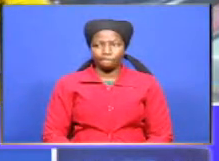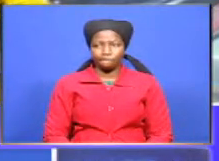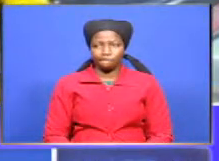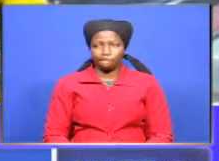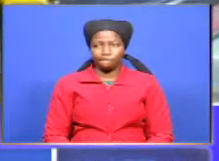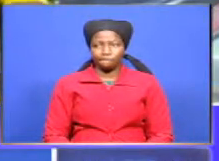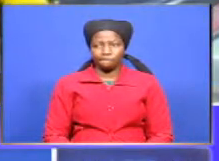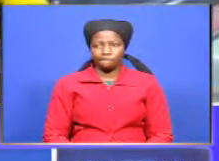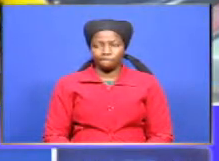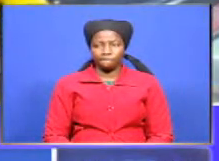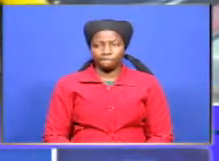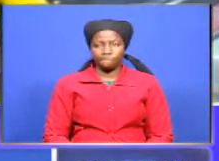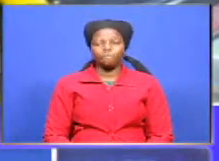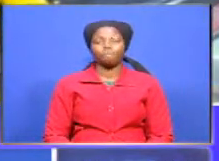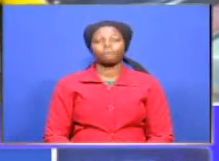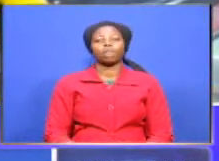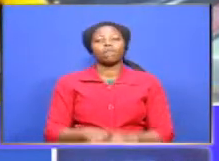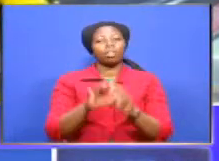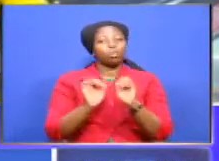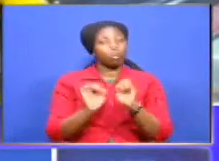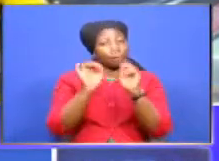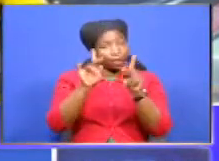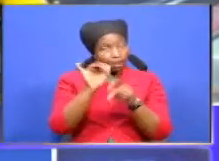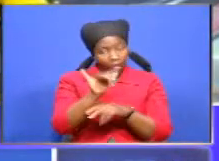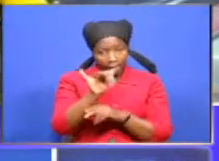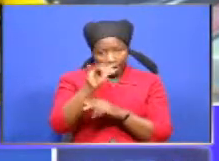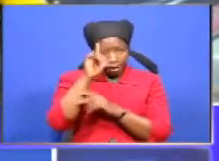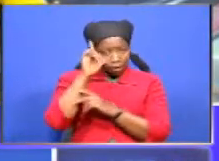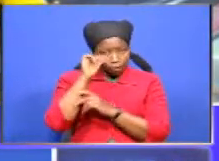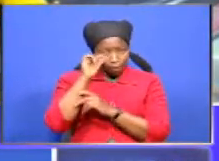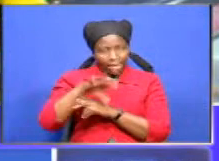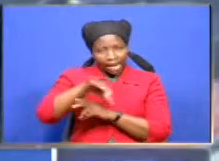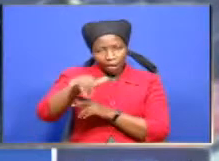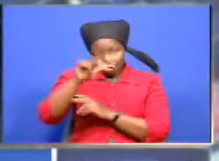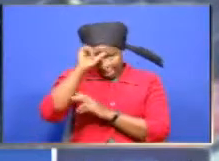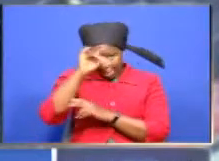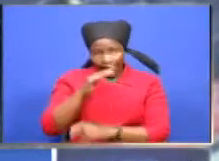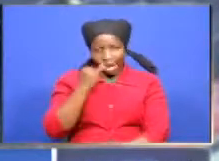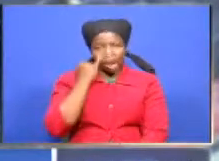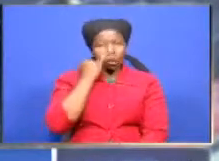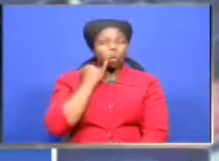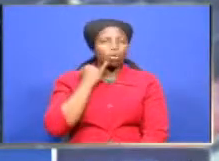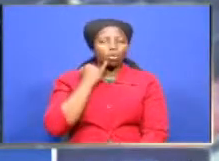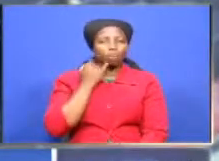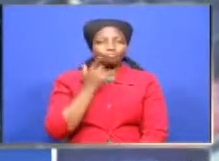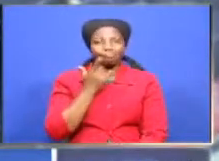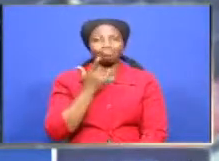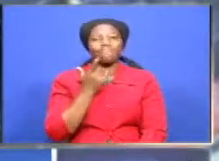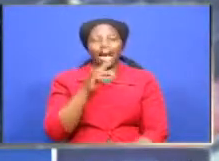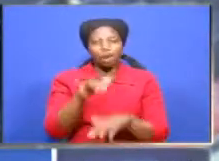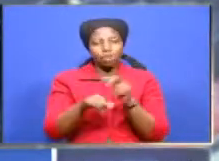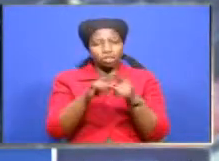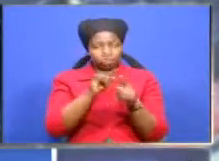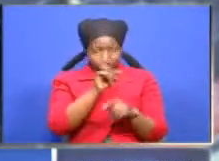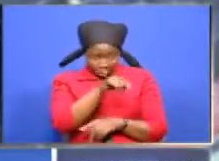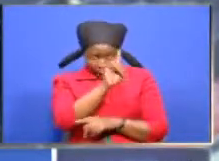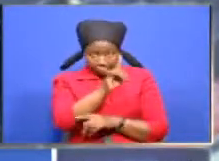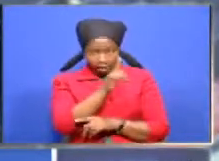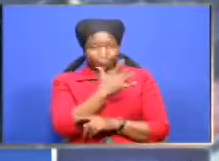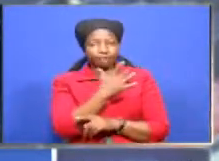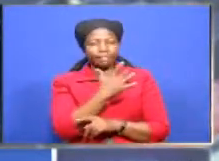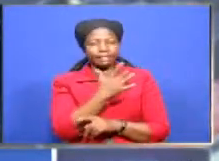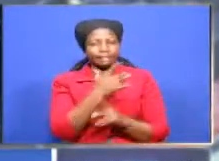All right, that is the Mombasa County Governor Ali Hassan Joho. According to him,